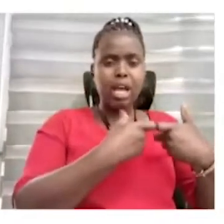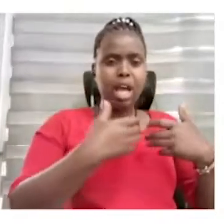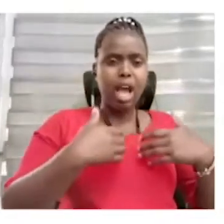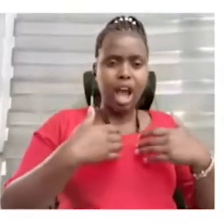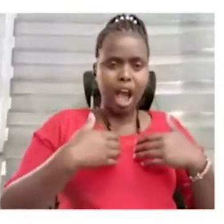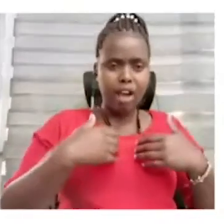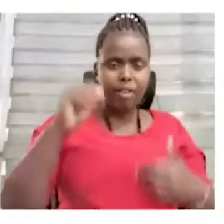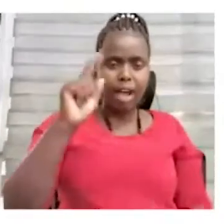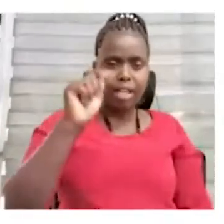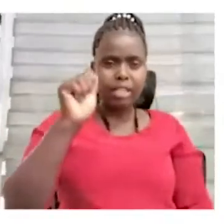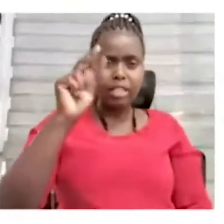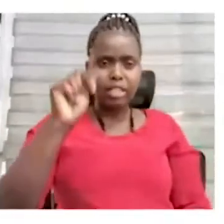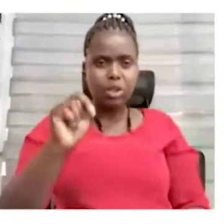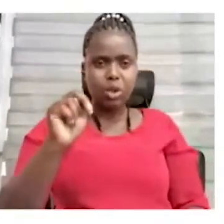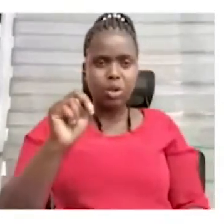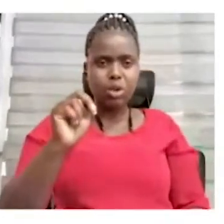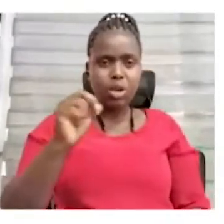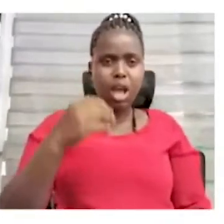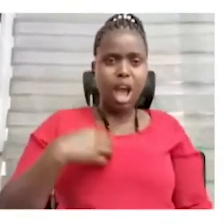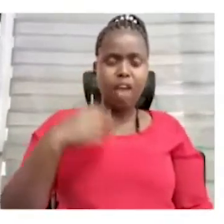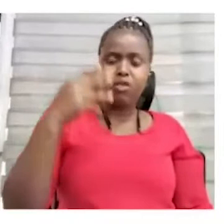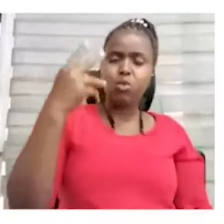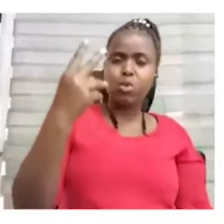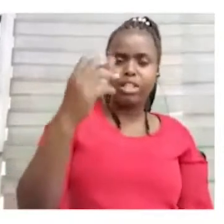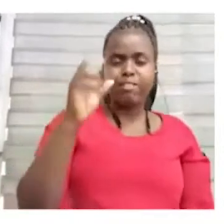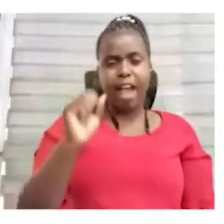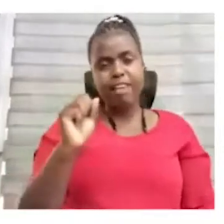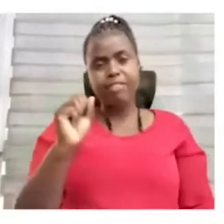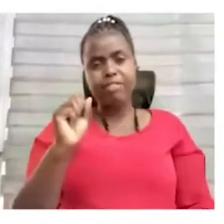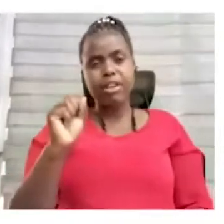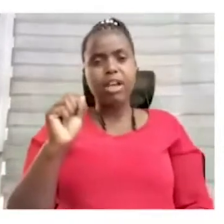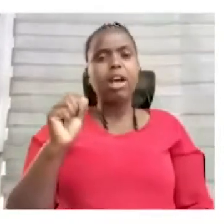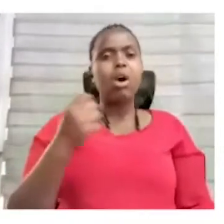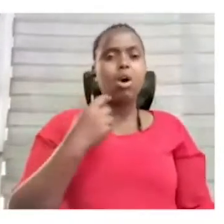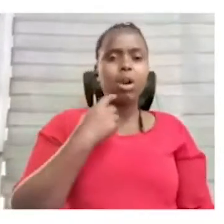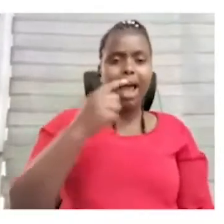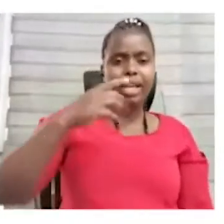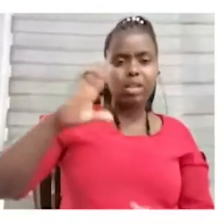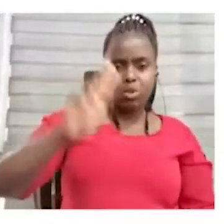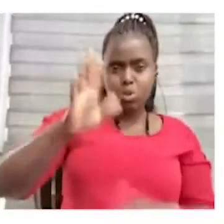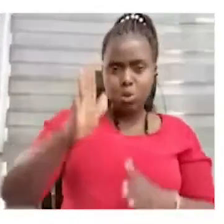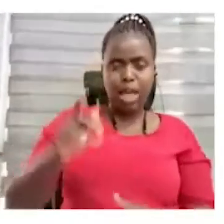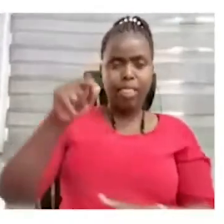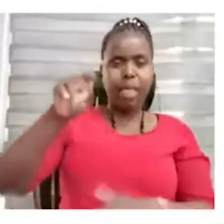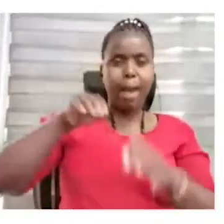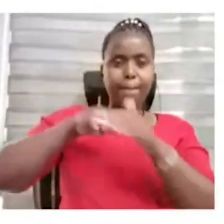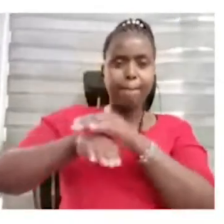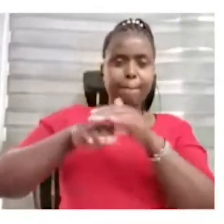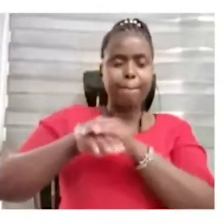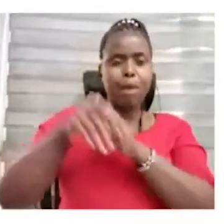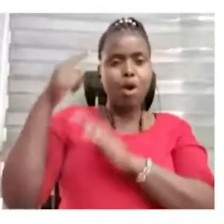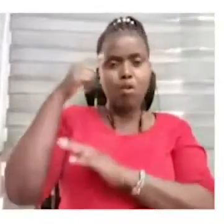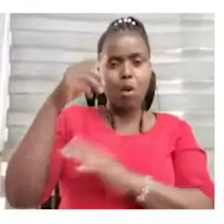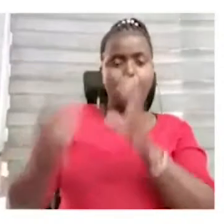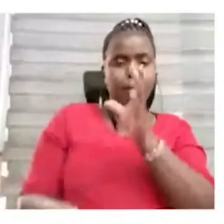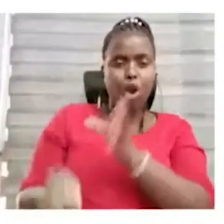have 25, 50, 100 users who get early access to a product. Sometimes we